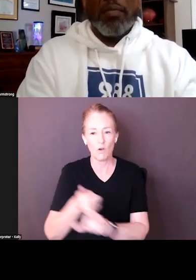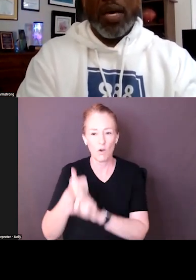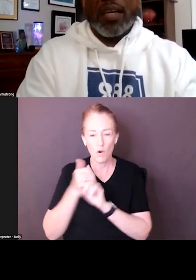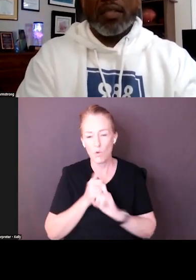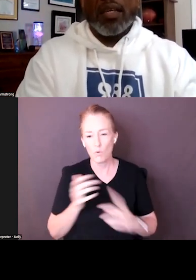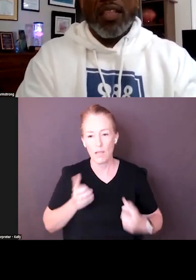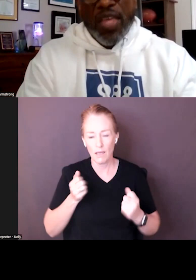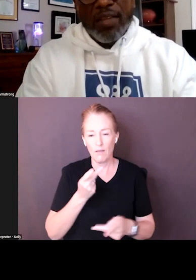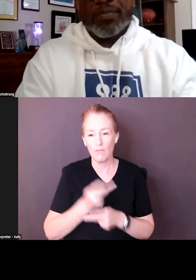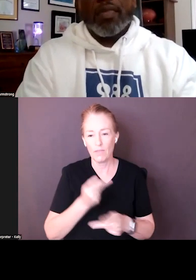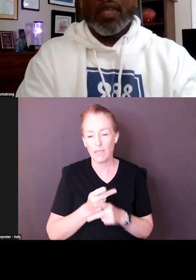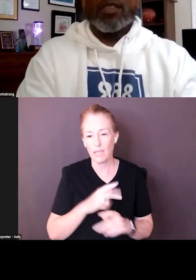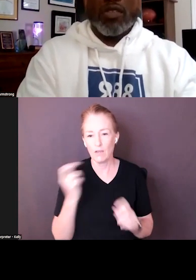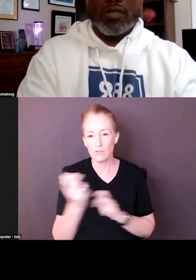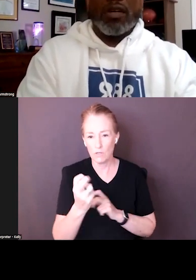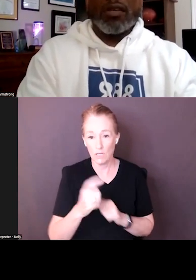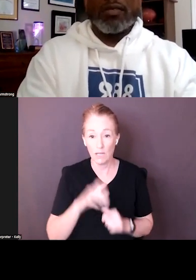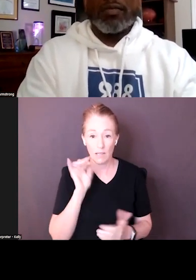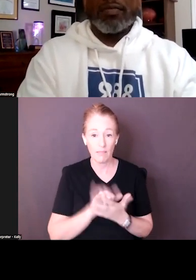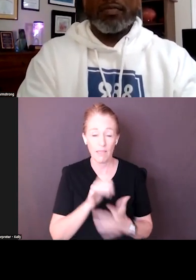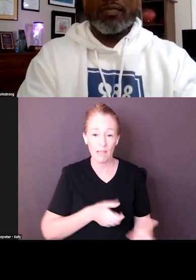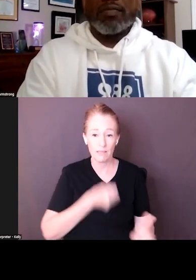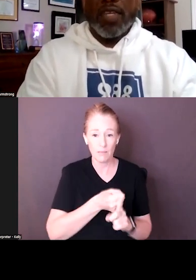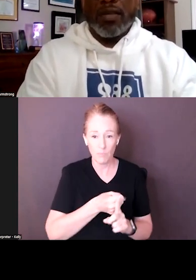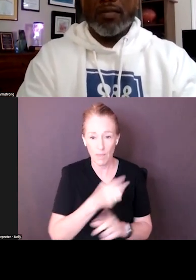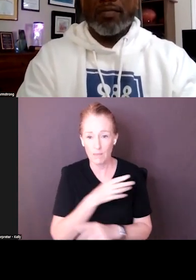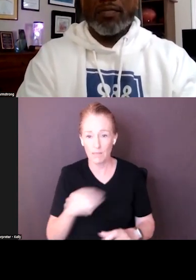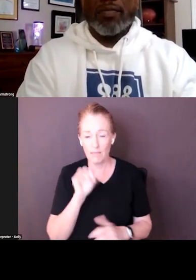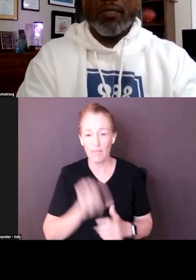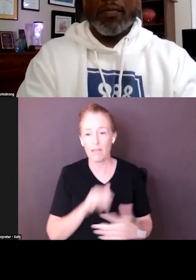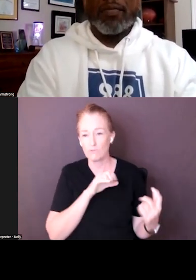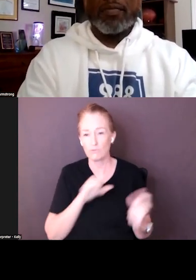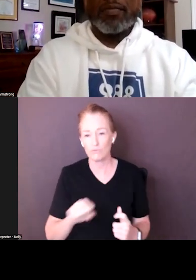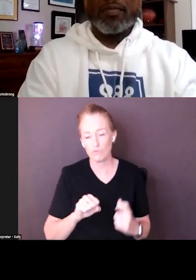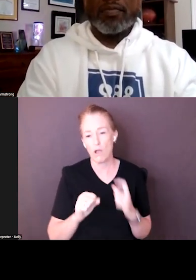is impact, and that is strong talk. Thank you.